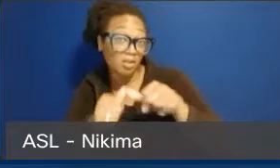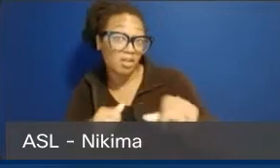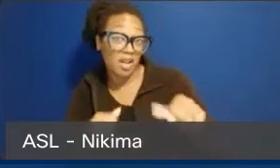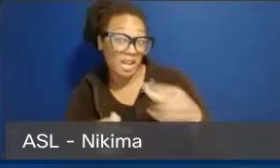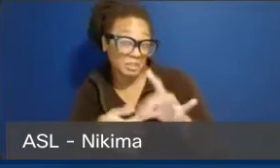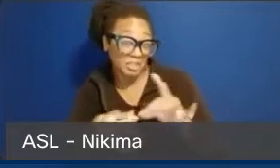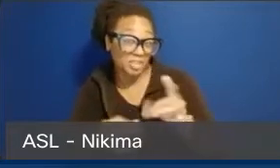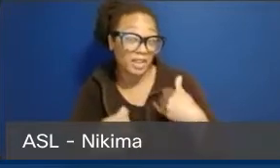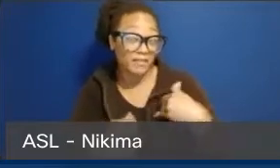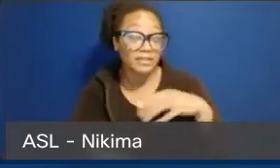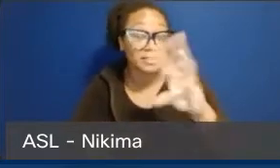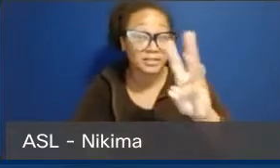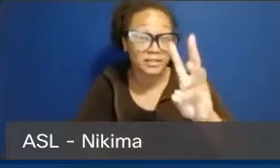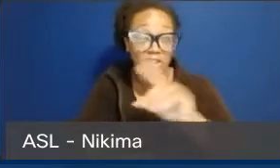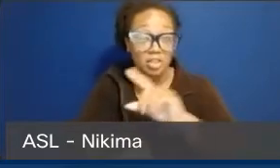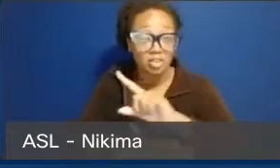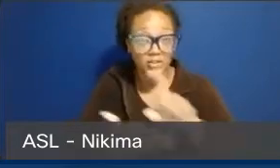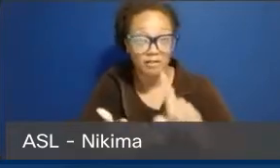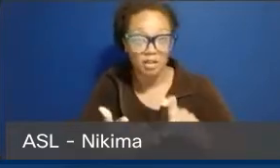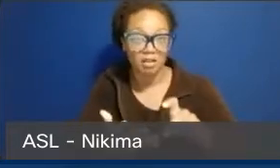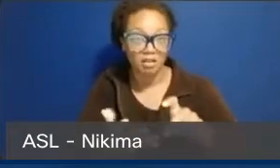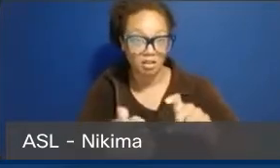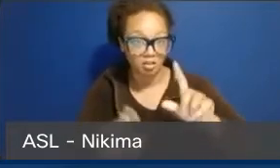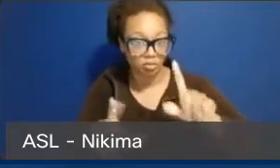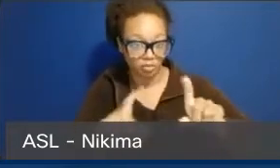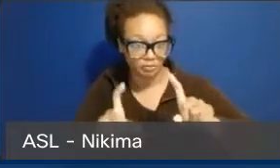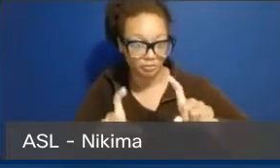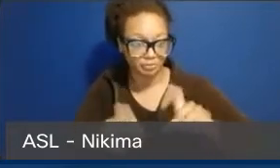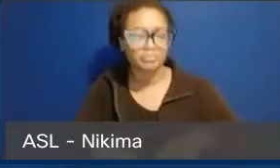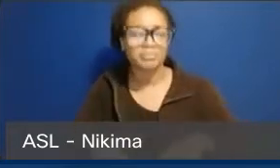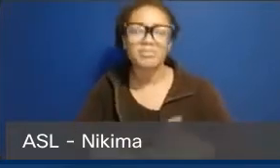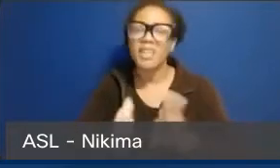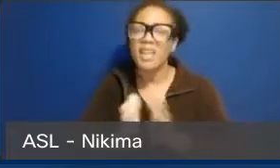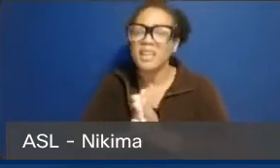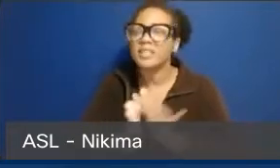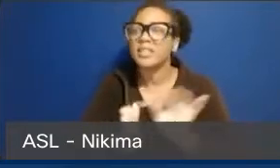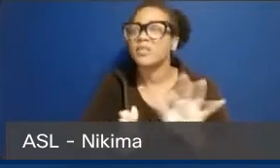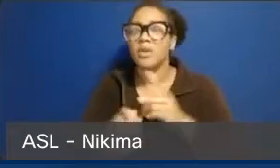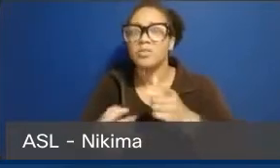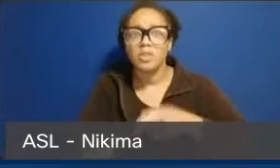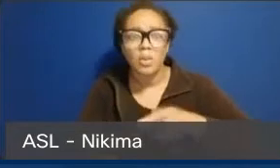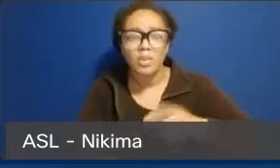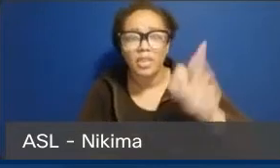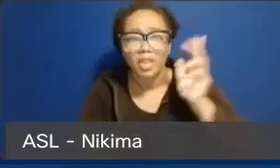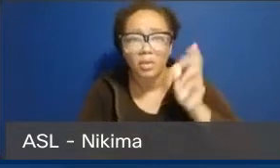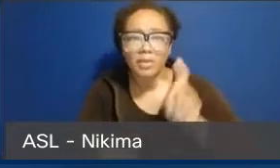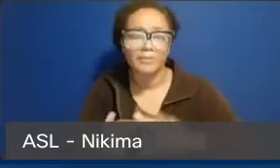have difficulty with hearing or with vision or with